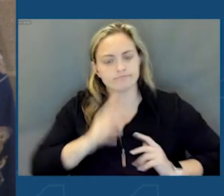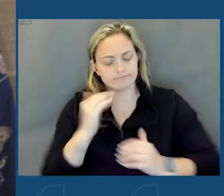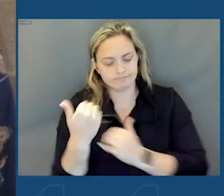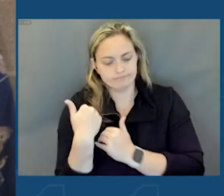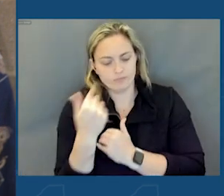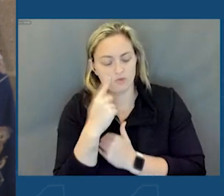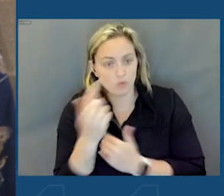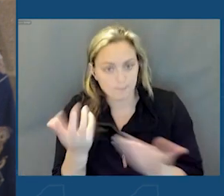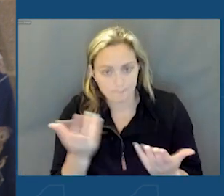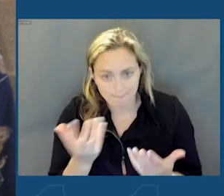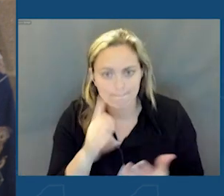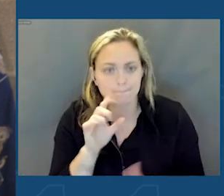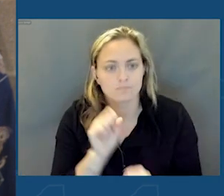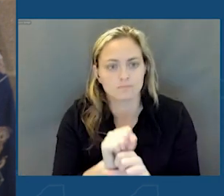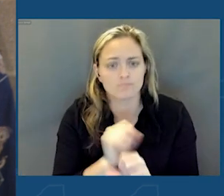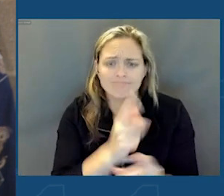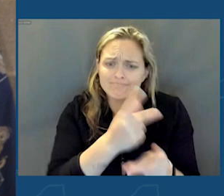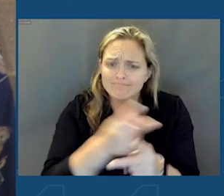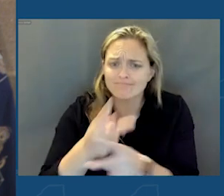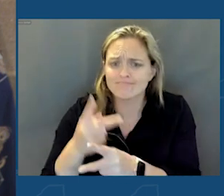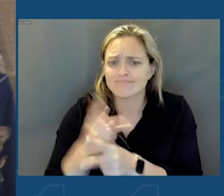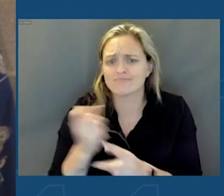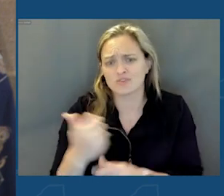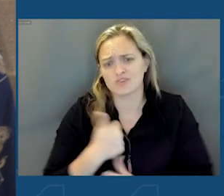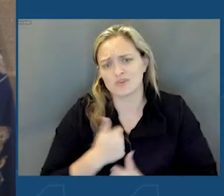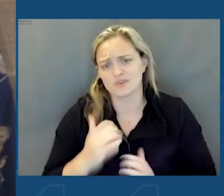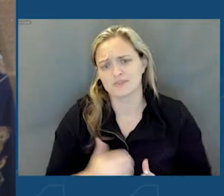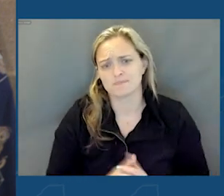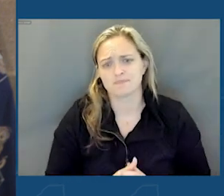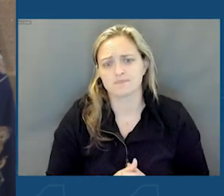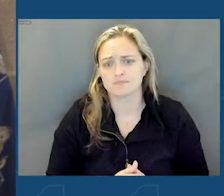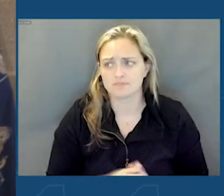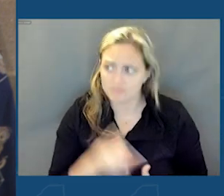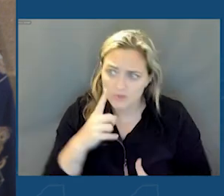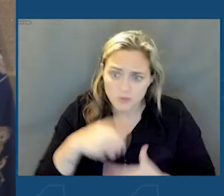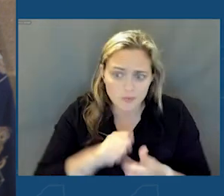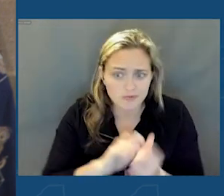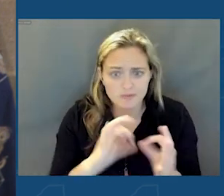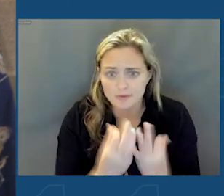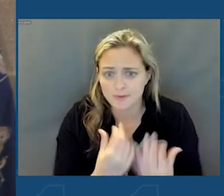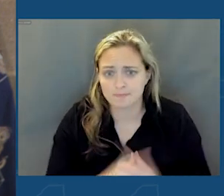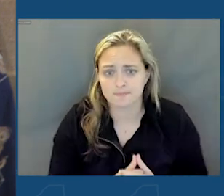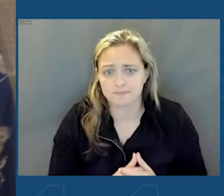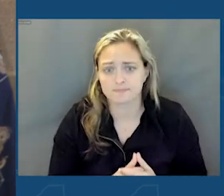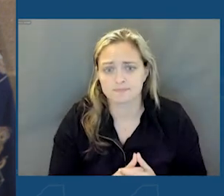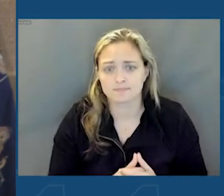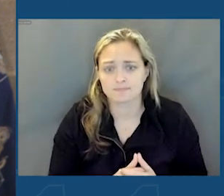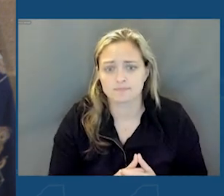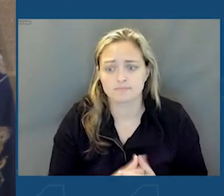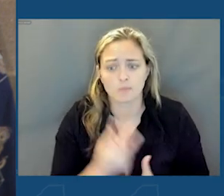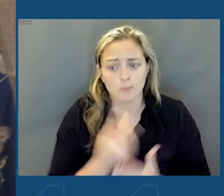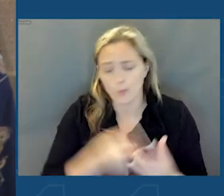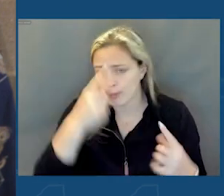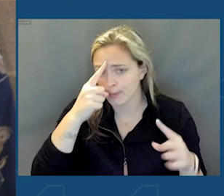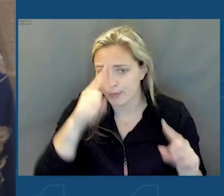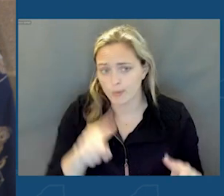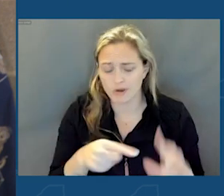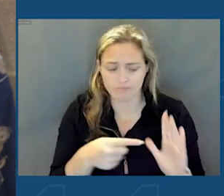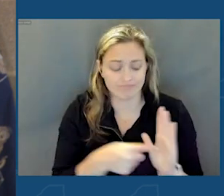being the caregiver for all of our veterans, because they are part of our family. And we both agree that we owe